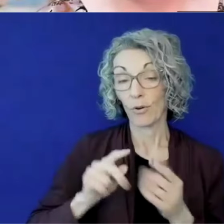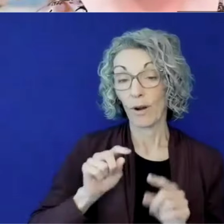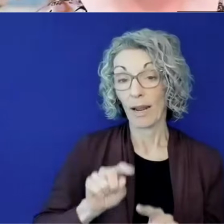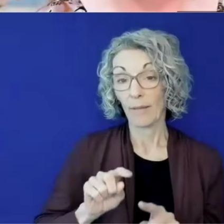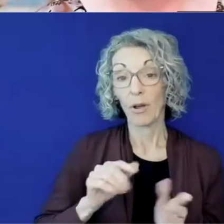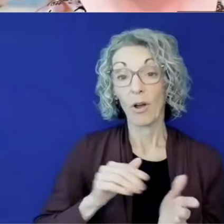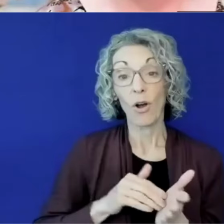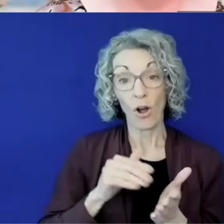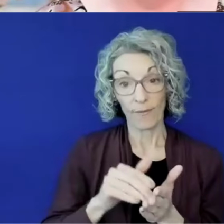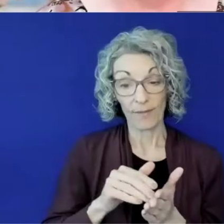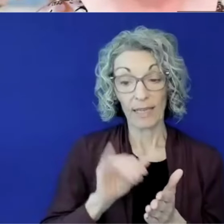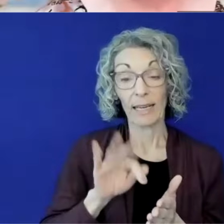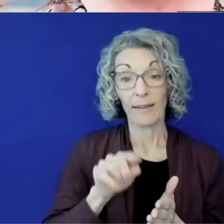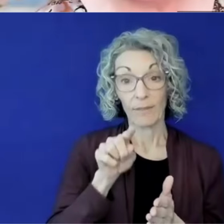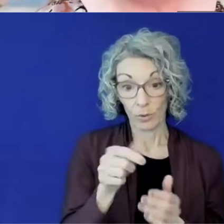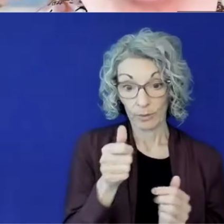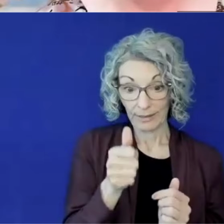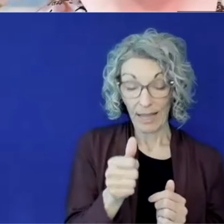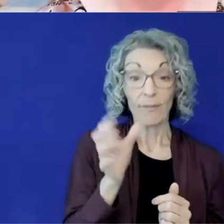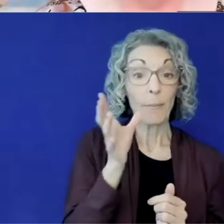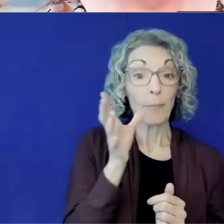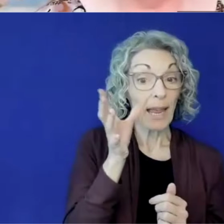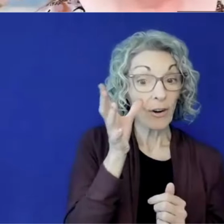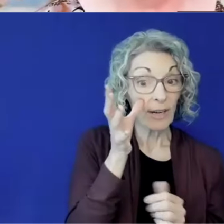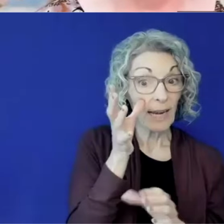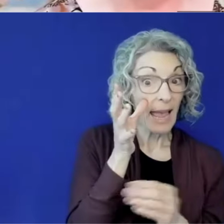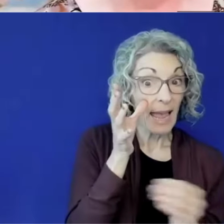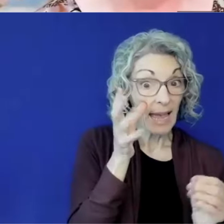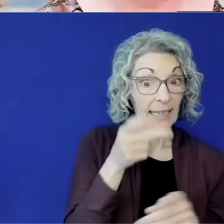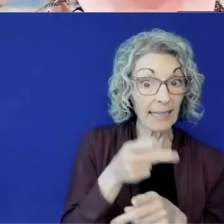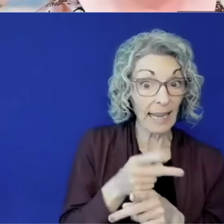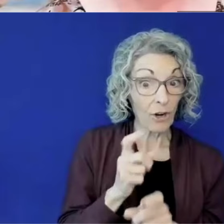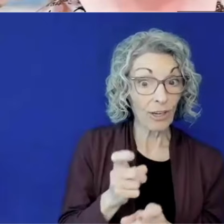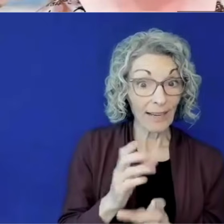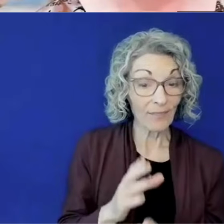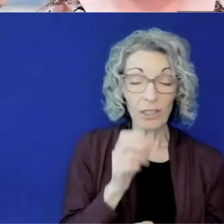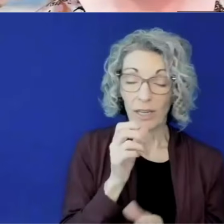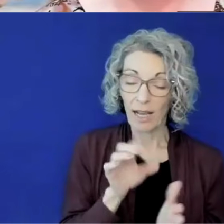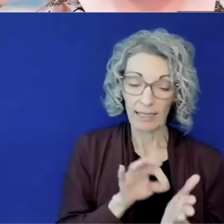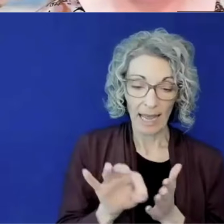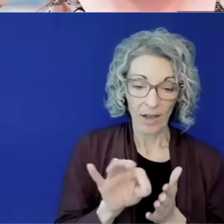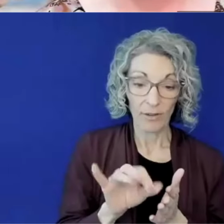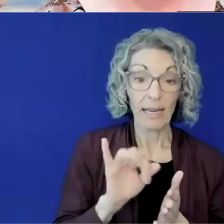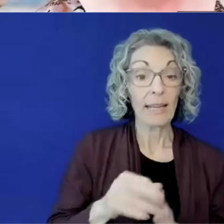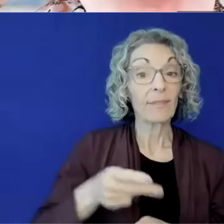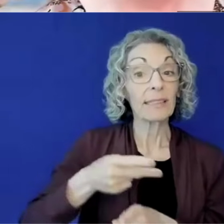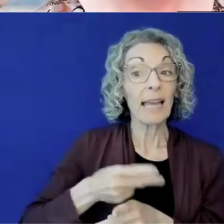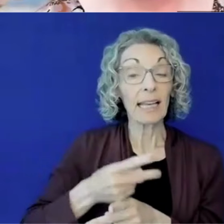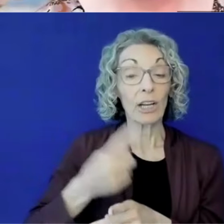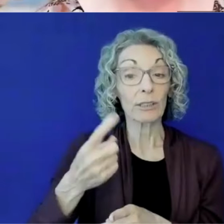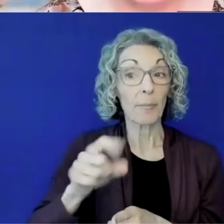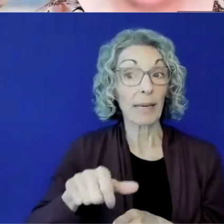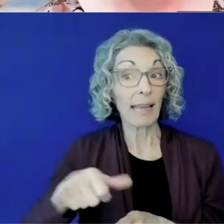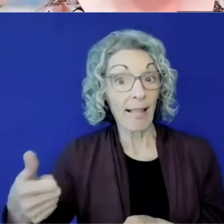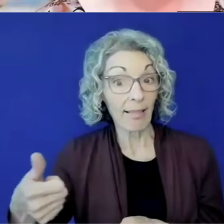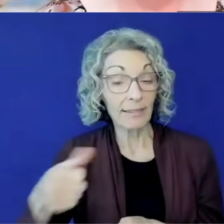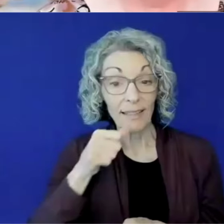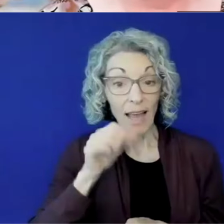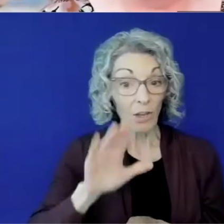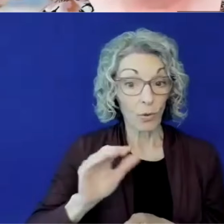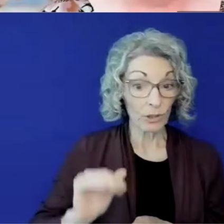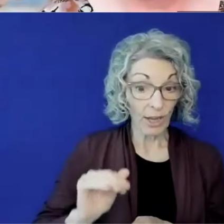you're a parent and a caregiver, it doesn't count. If you're a caregiver for someone other than your own child, it could